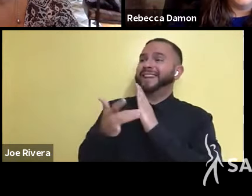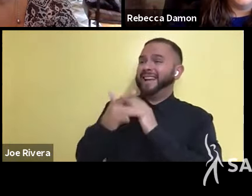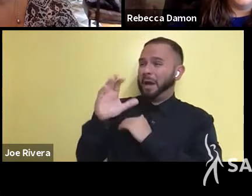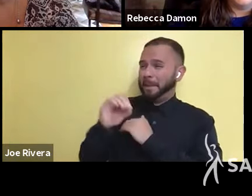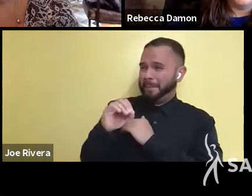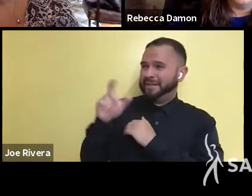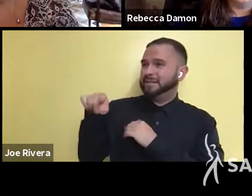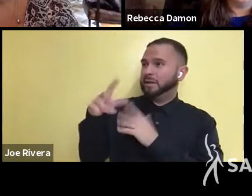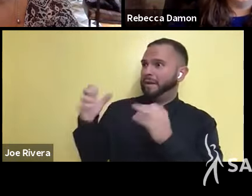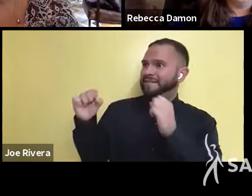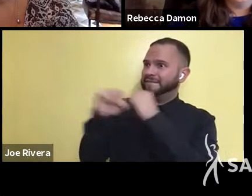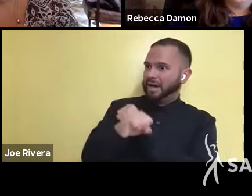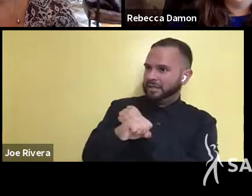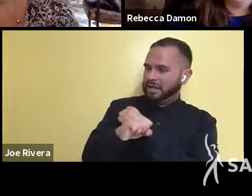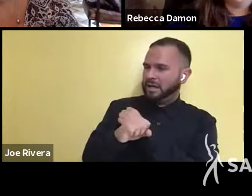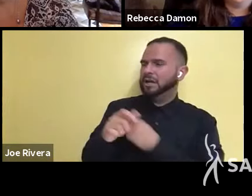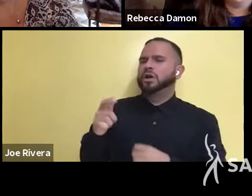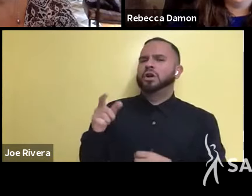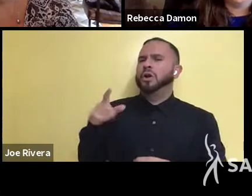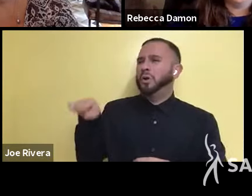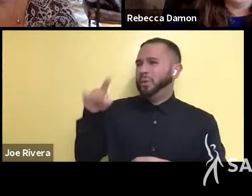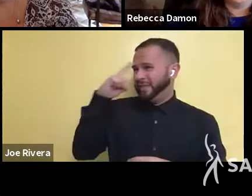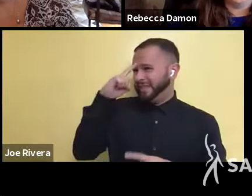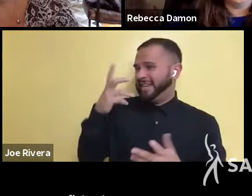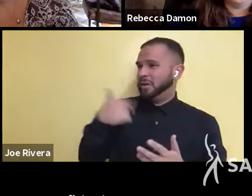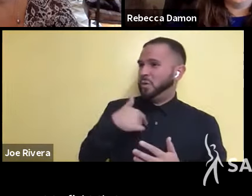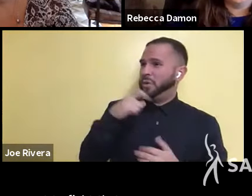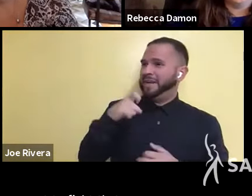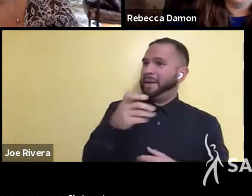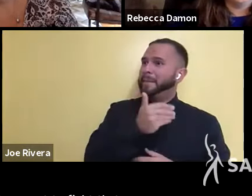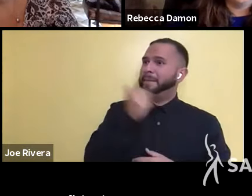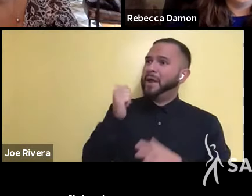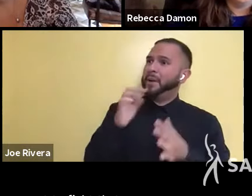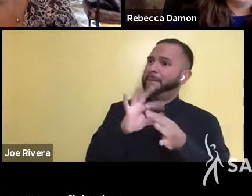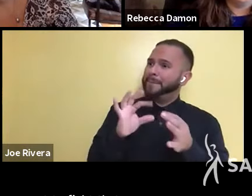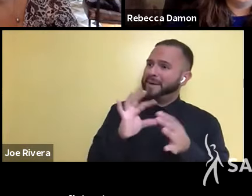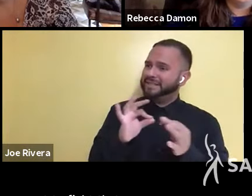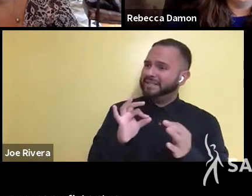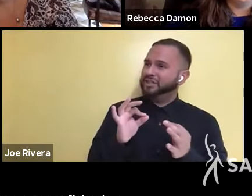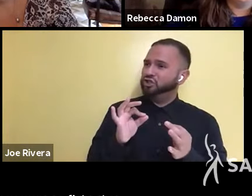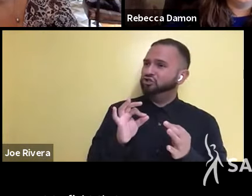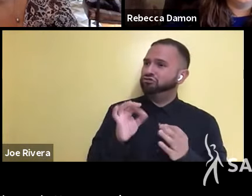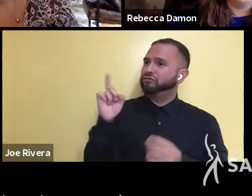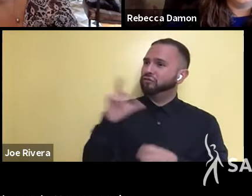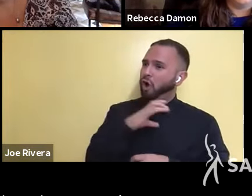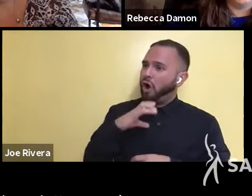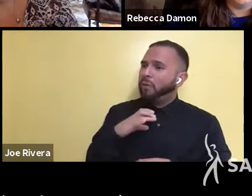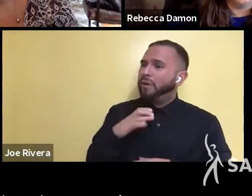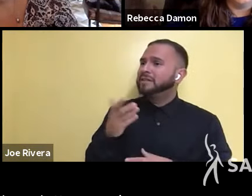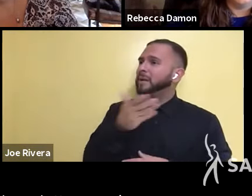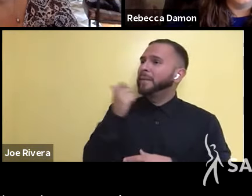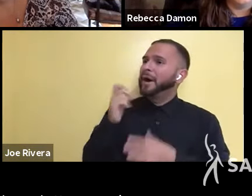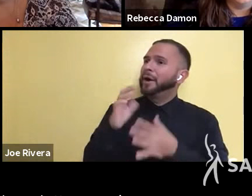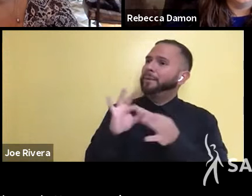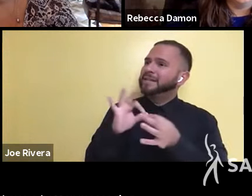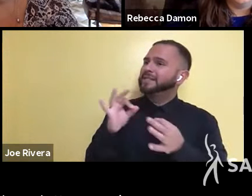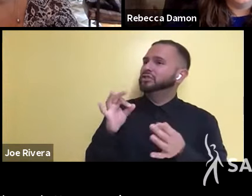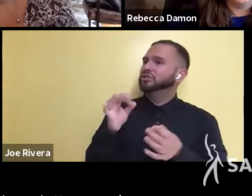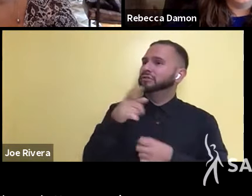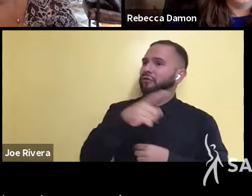you think that we have to have a better messaging, not only for up on the Hill, but we have to have a better messaging to young people about what it